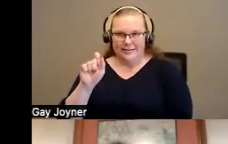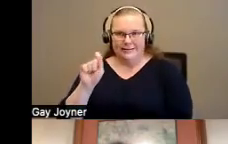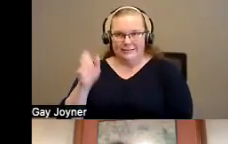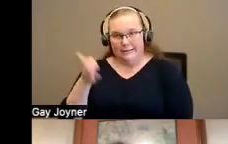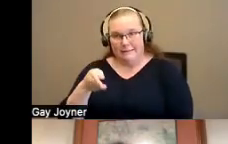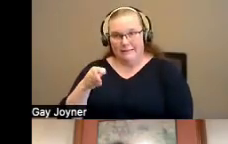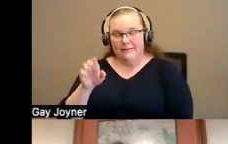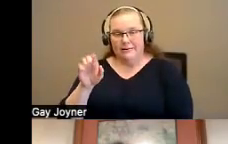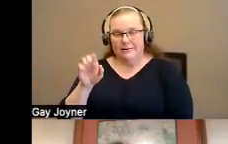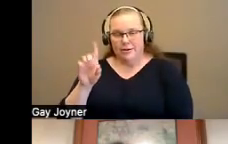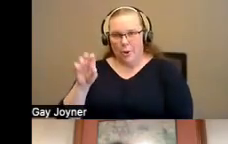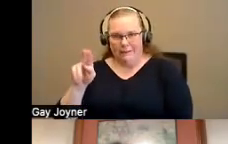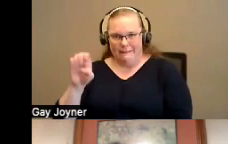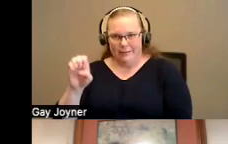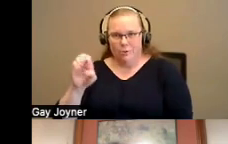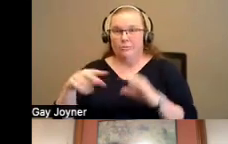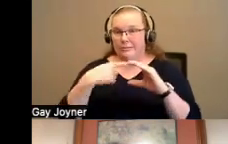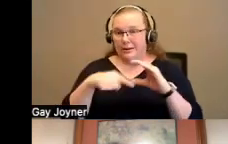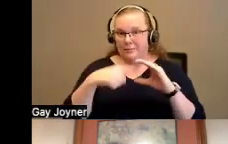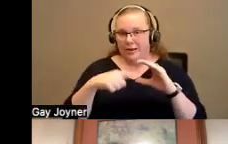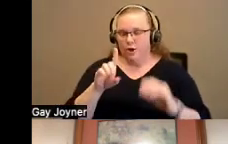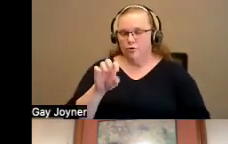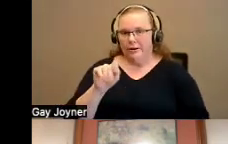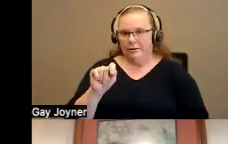drakeetarts.com/donate or email us at